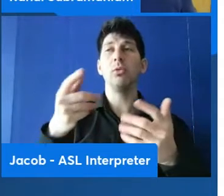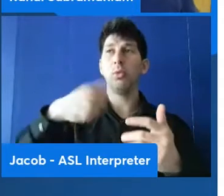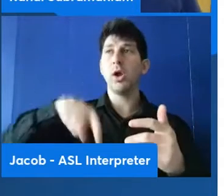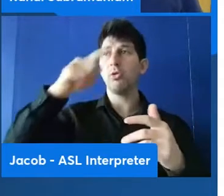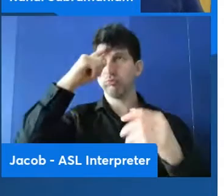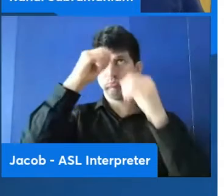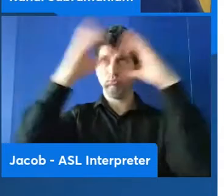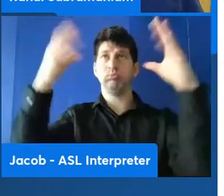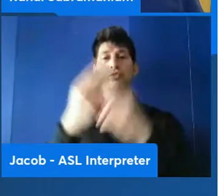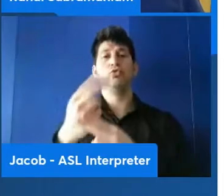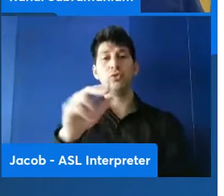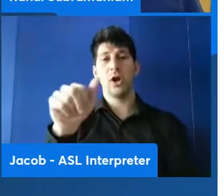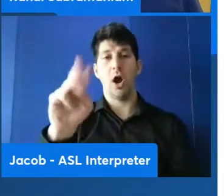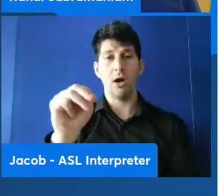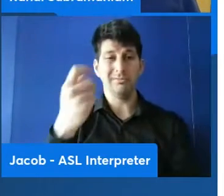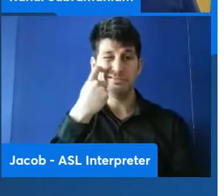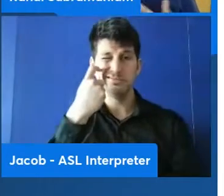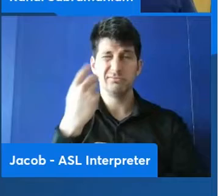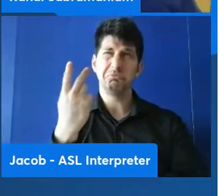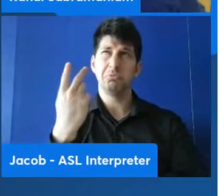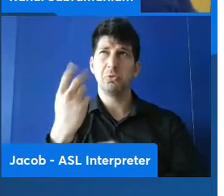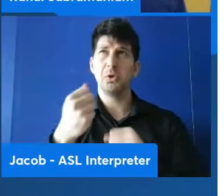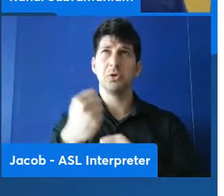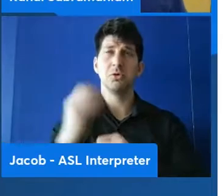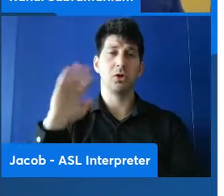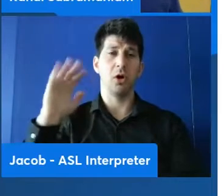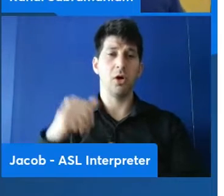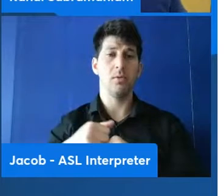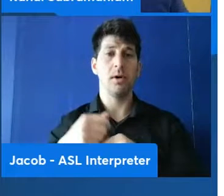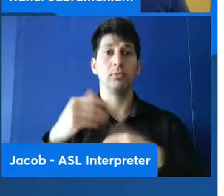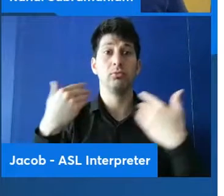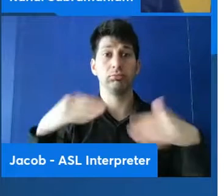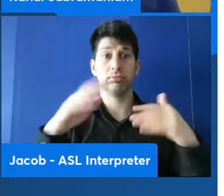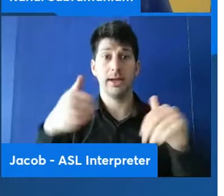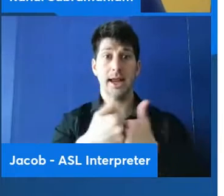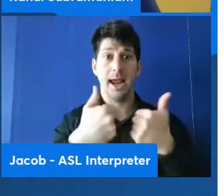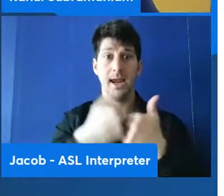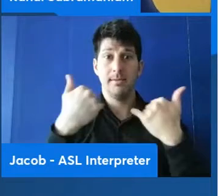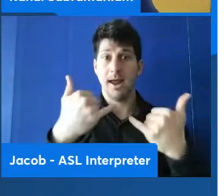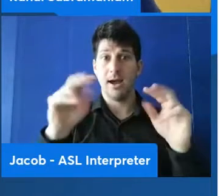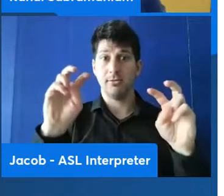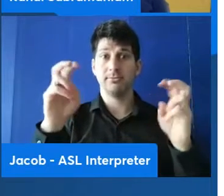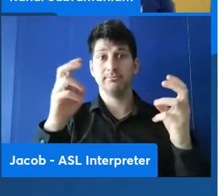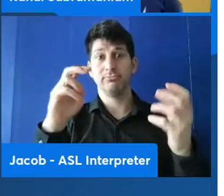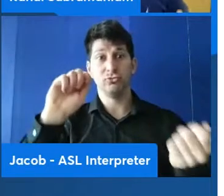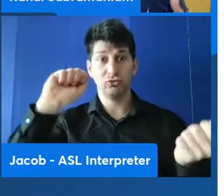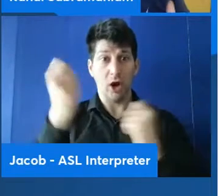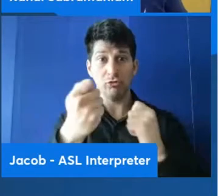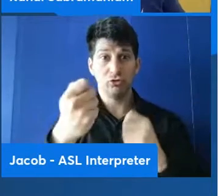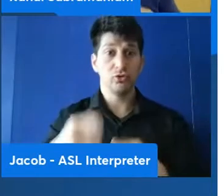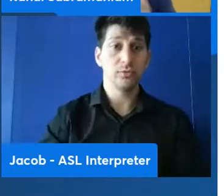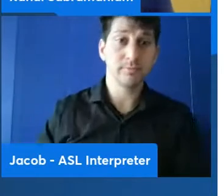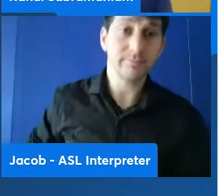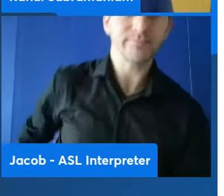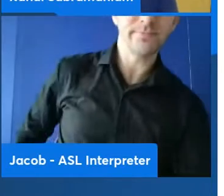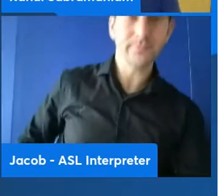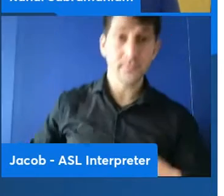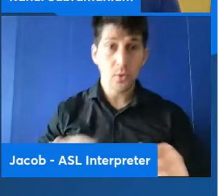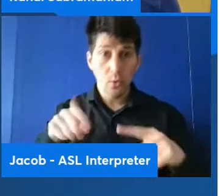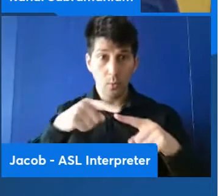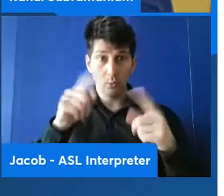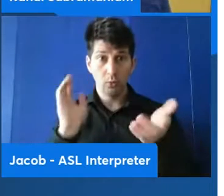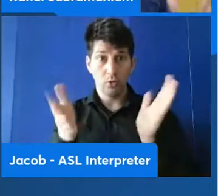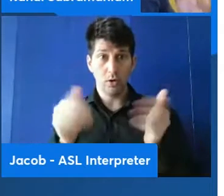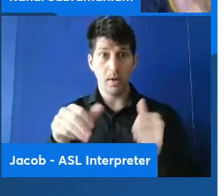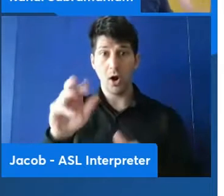ARM just a few years ago. But the game has truly changed with these new architectures. Now, when you compare these